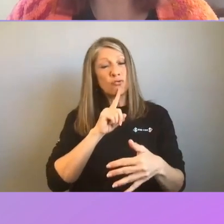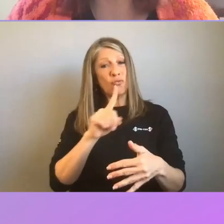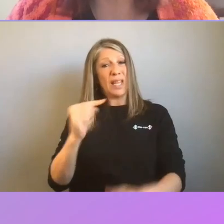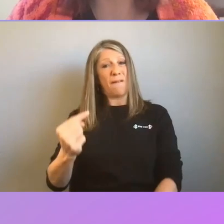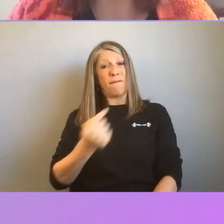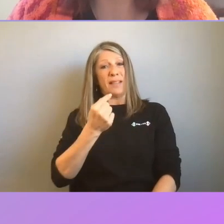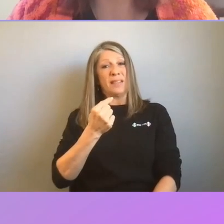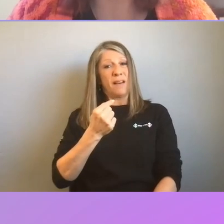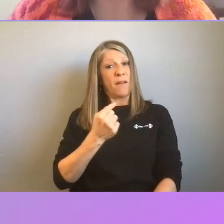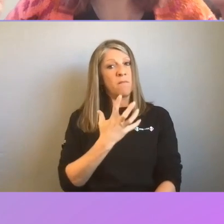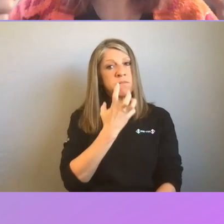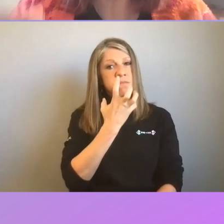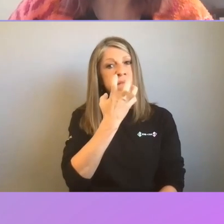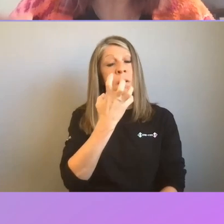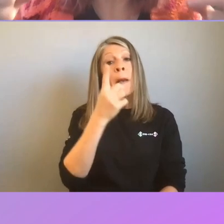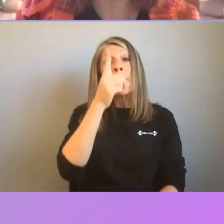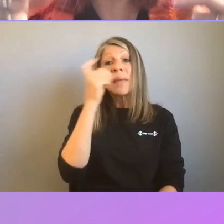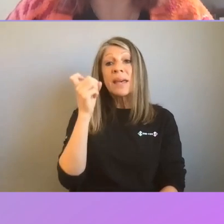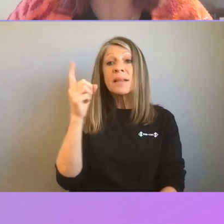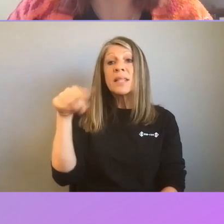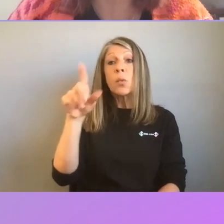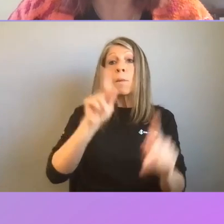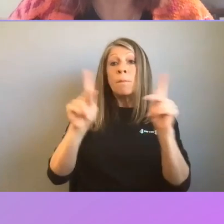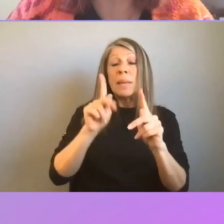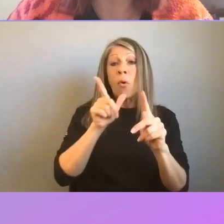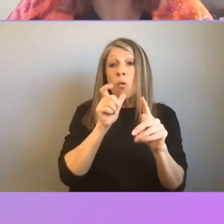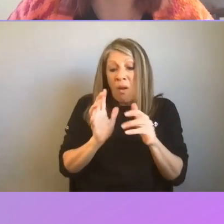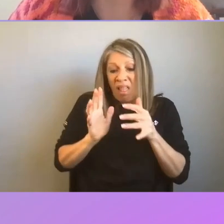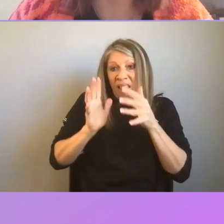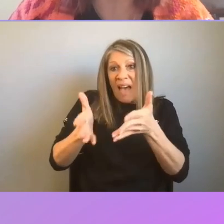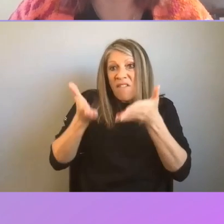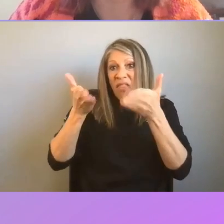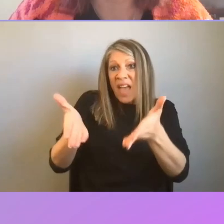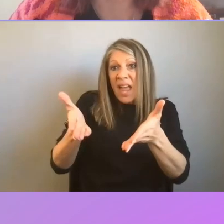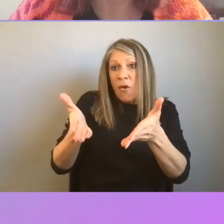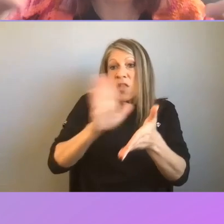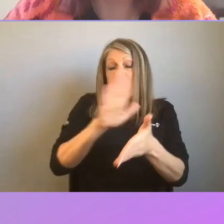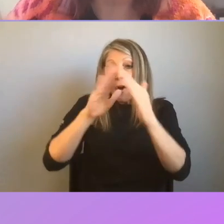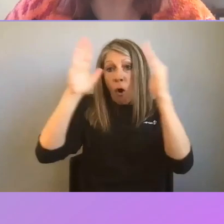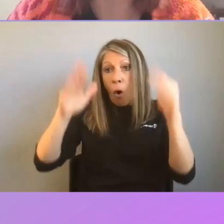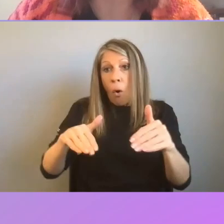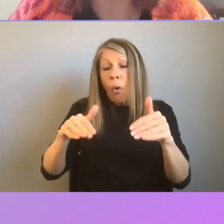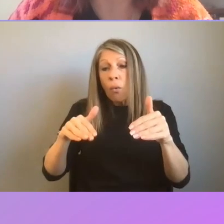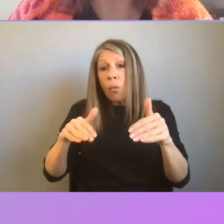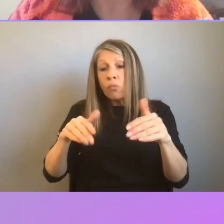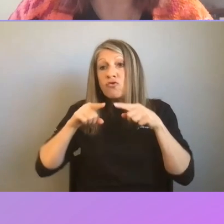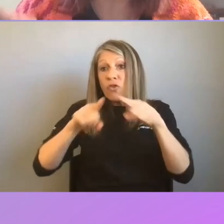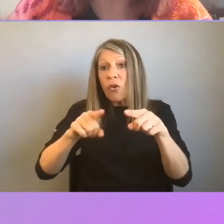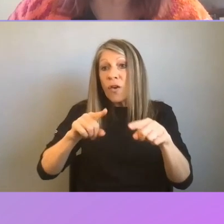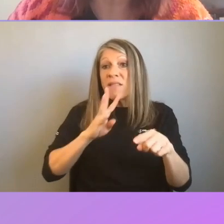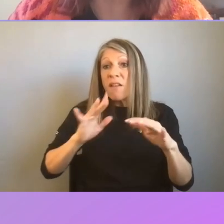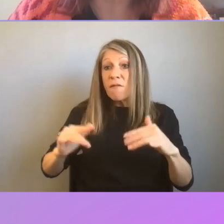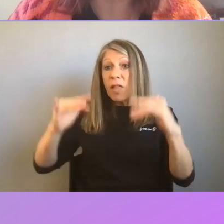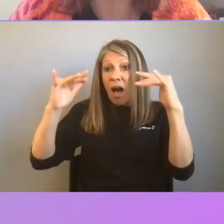and infuriating to me because there were people who were stranded in their homes during the flood at that moment. And